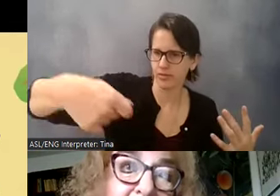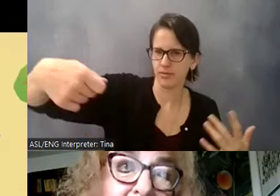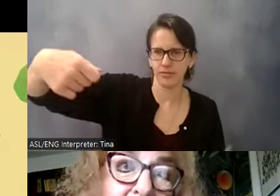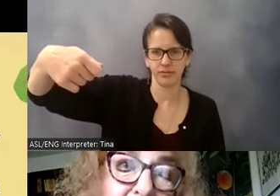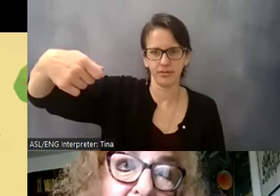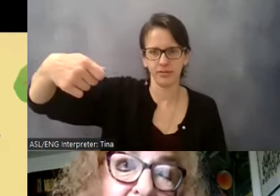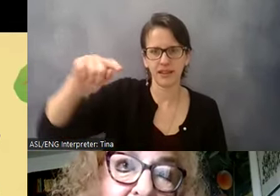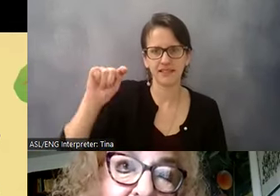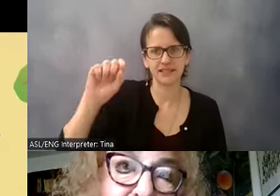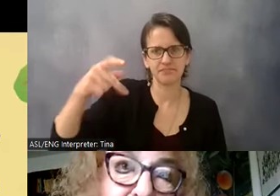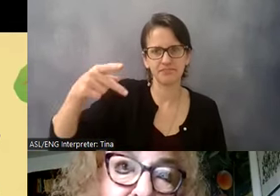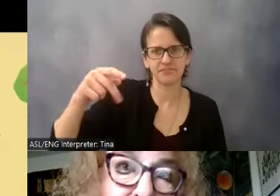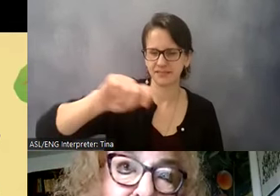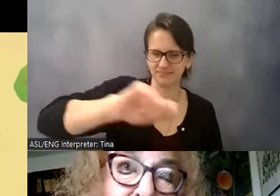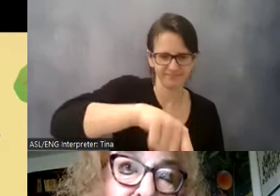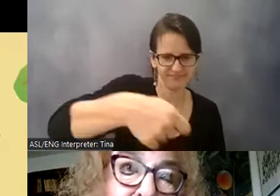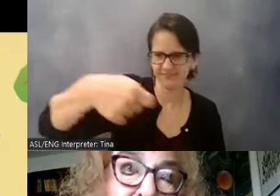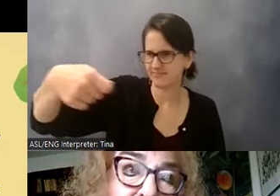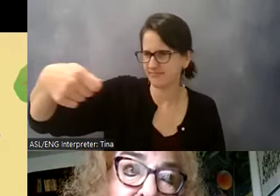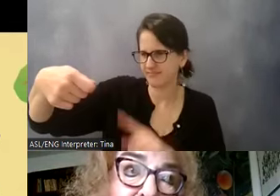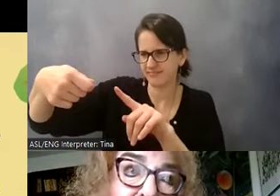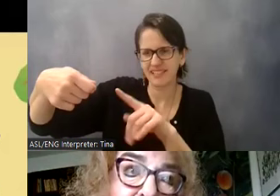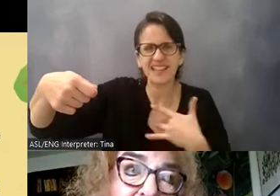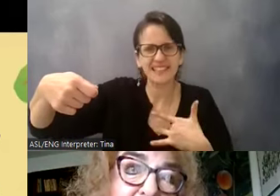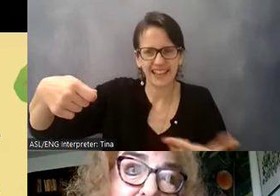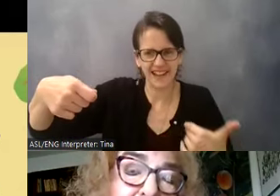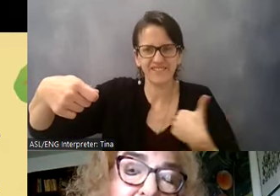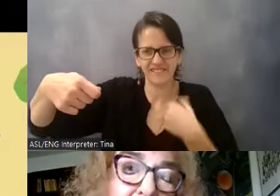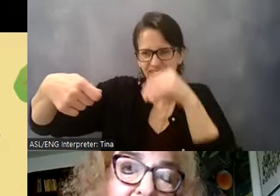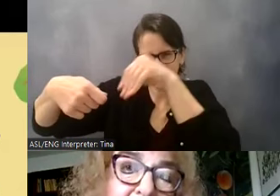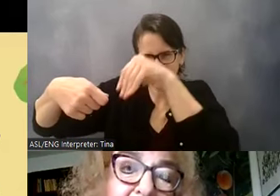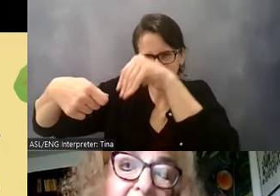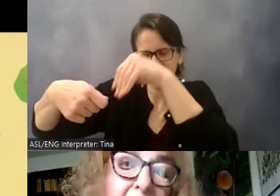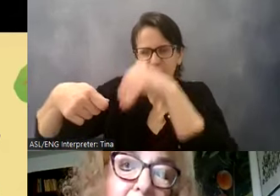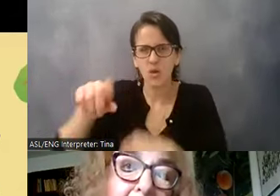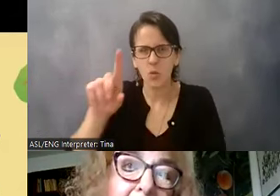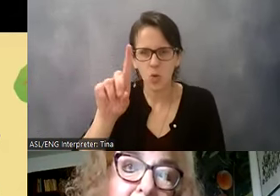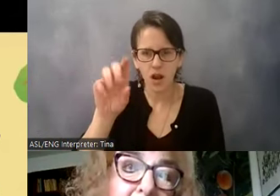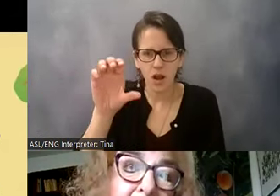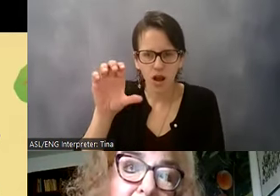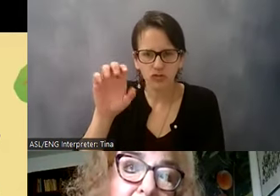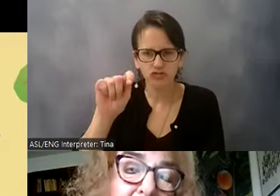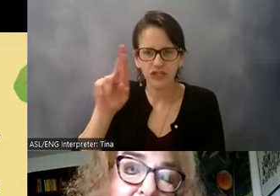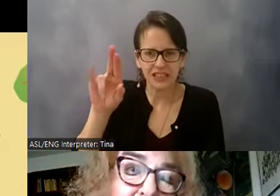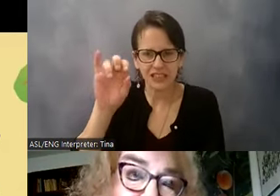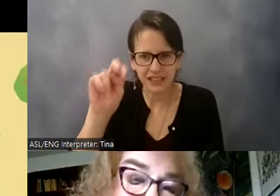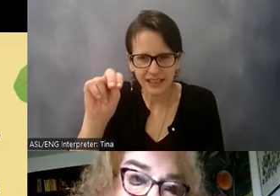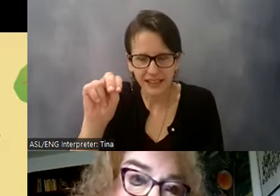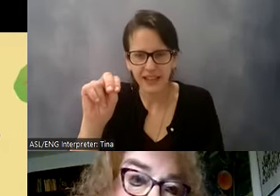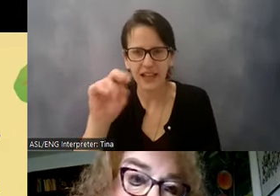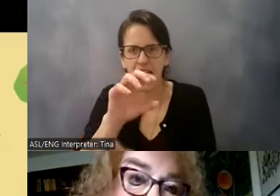contains between 100 million and a billion bacteria. Wrap your head around